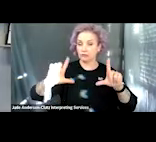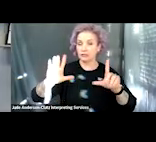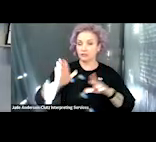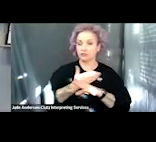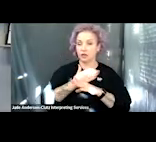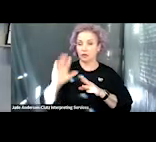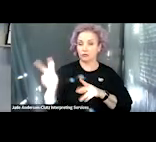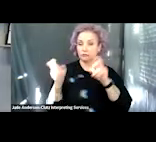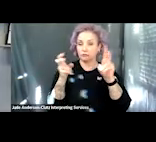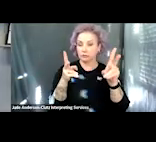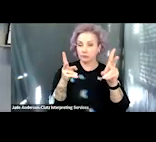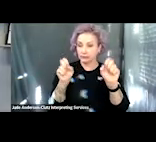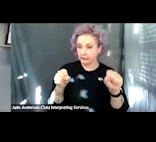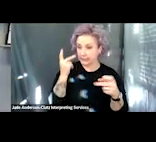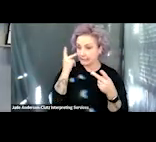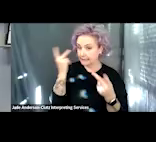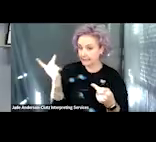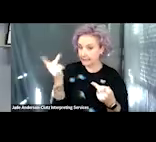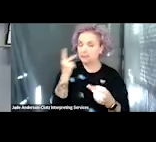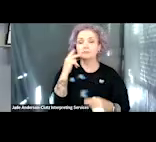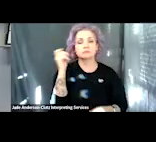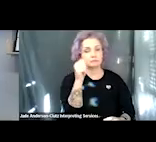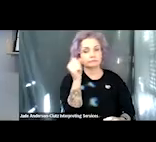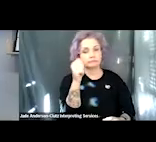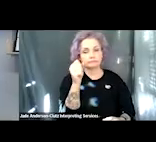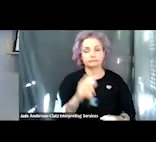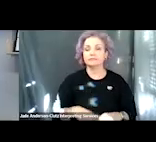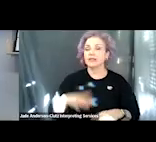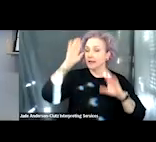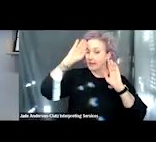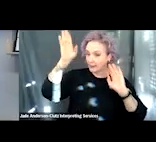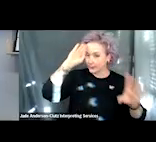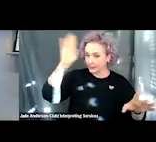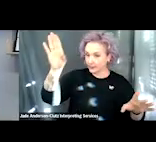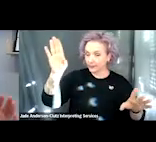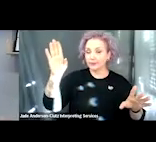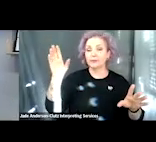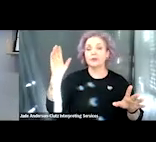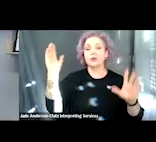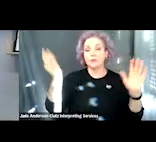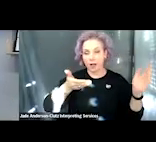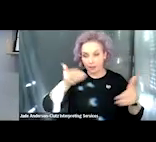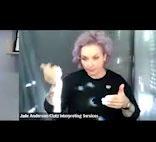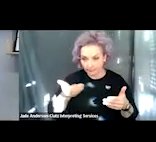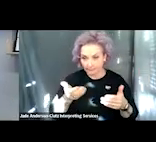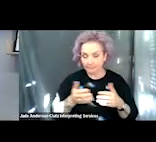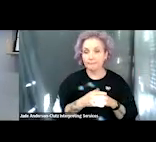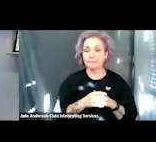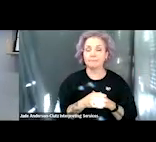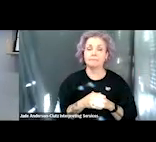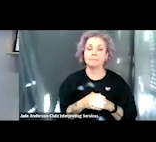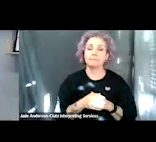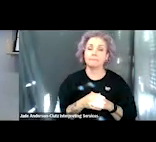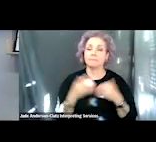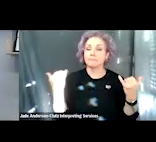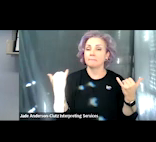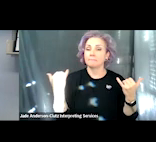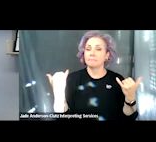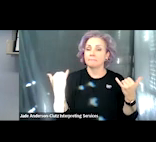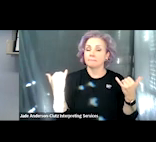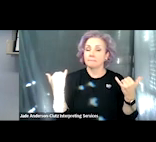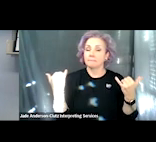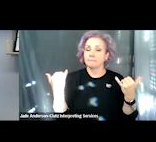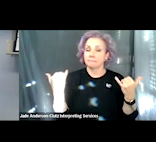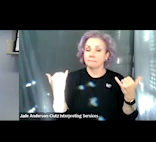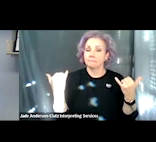Yep. Okay, so hello everyone and welcome. So today I'm going to tell you about,